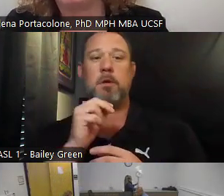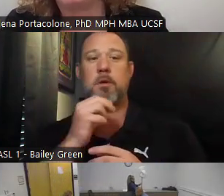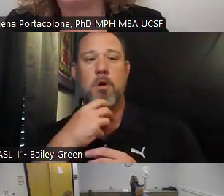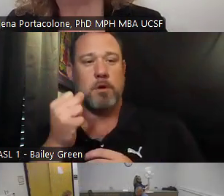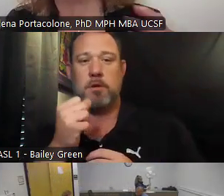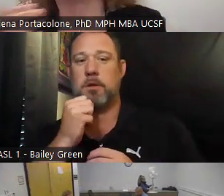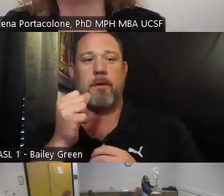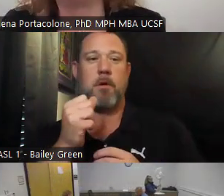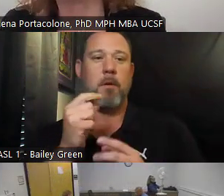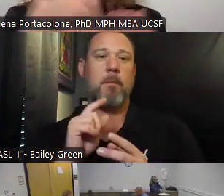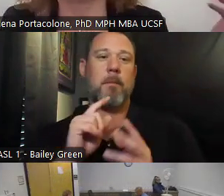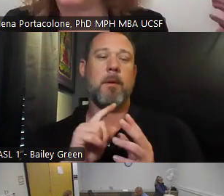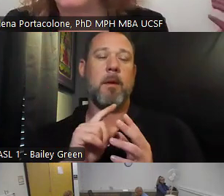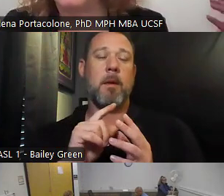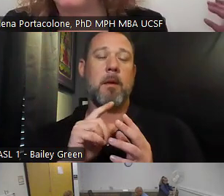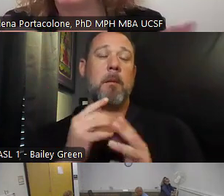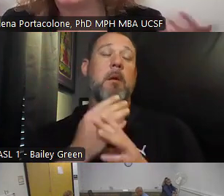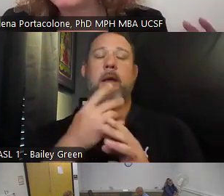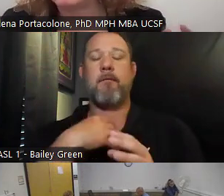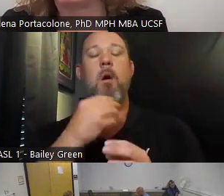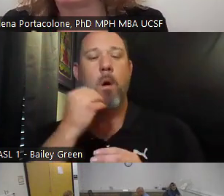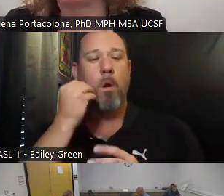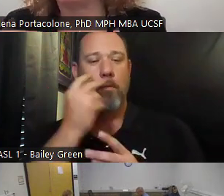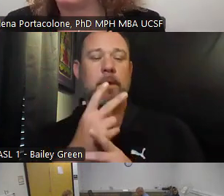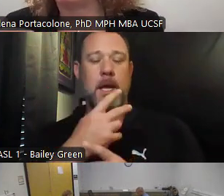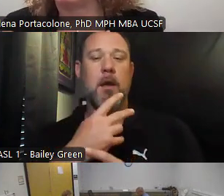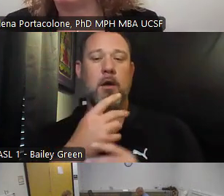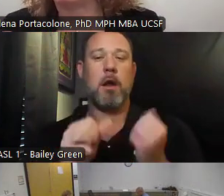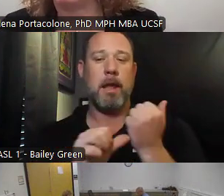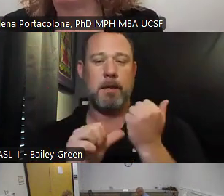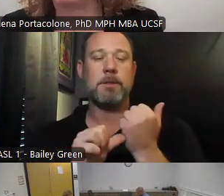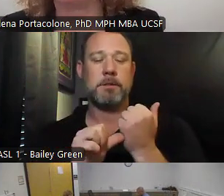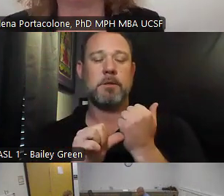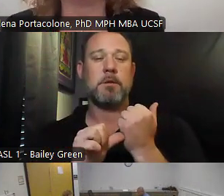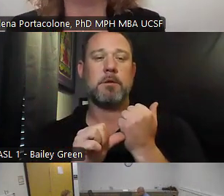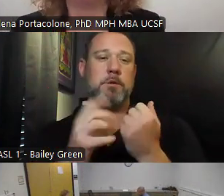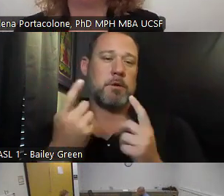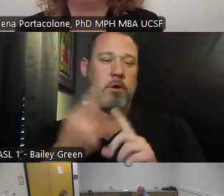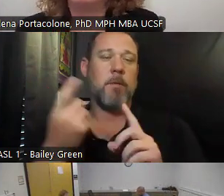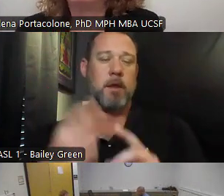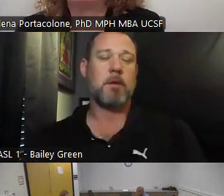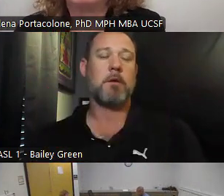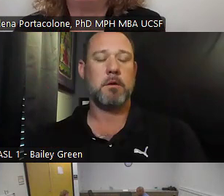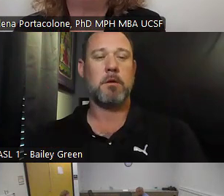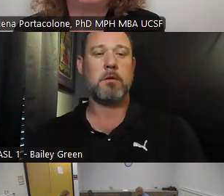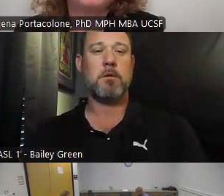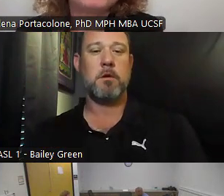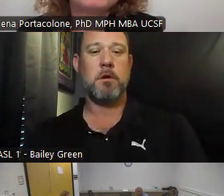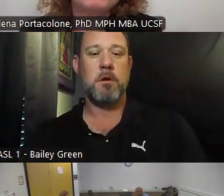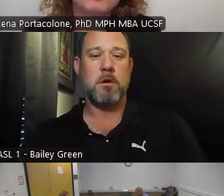cognitive impairment have home care aides, all of them. So it's automatic. So next